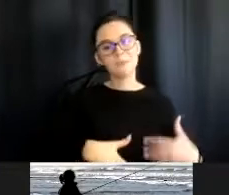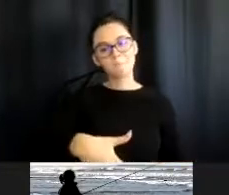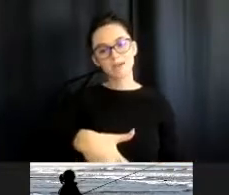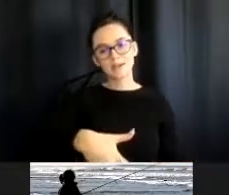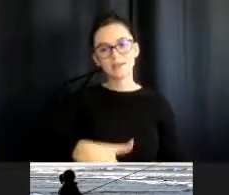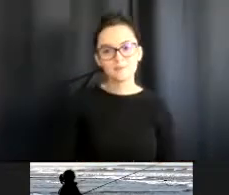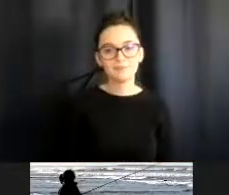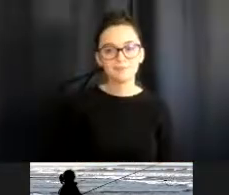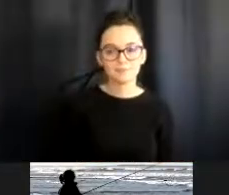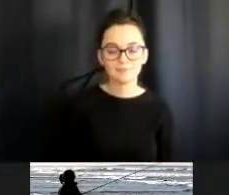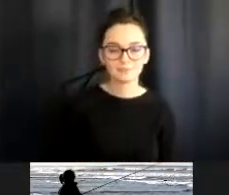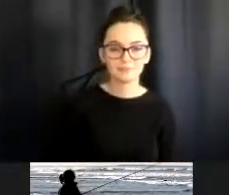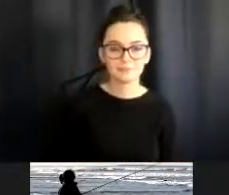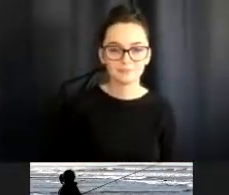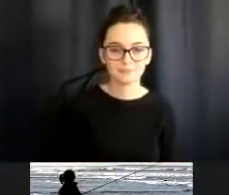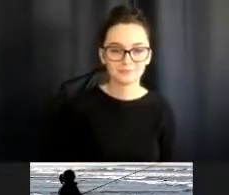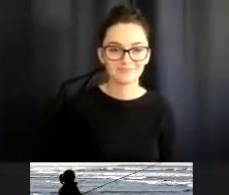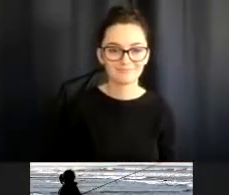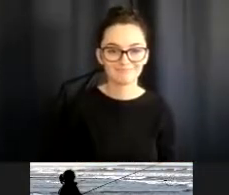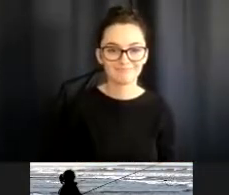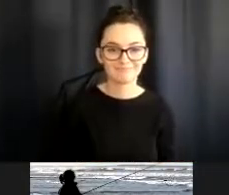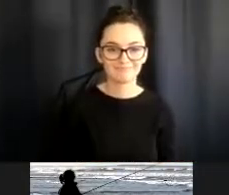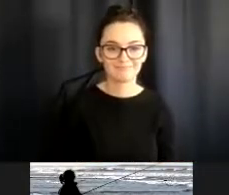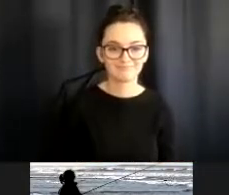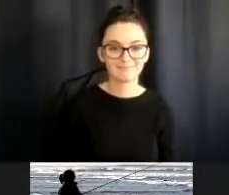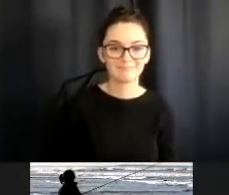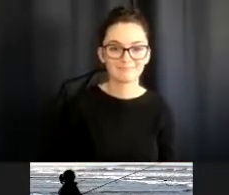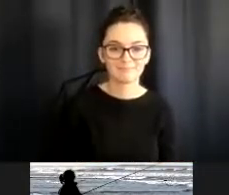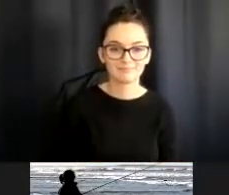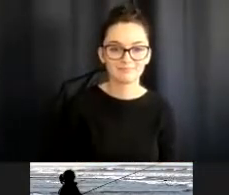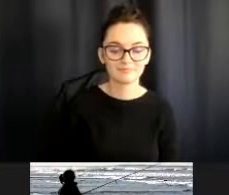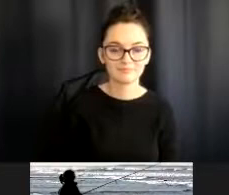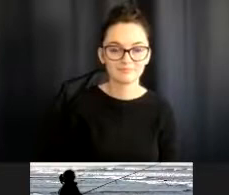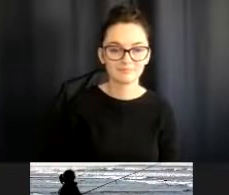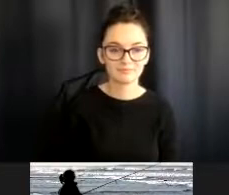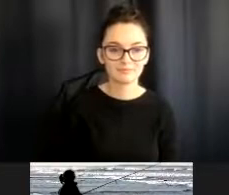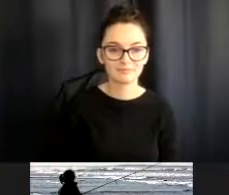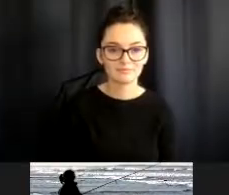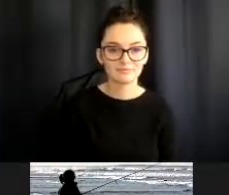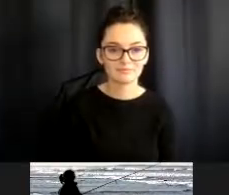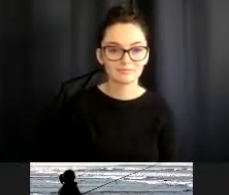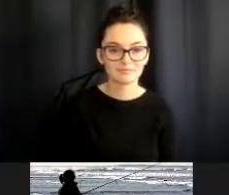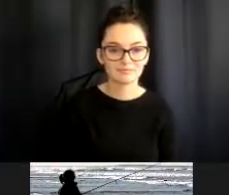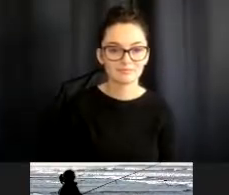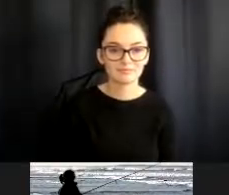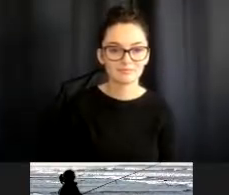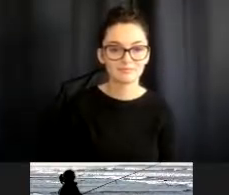one. Oh, Huge belly. Do you see her? yes. One right in the